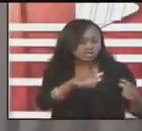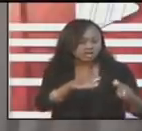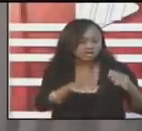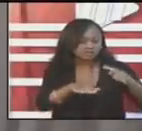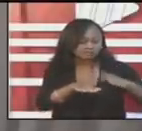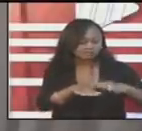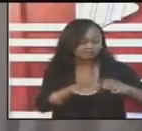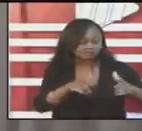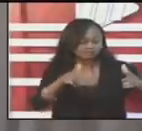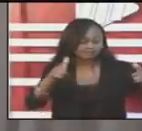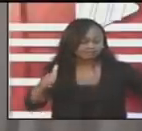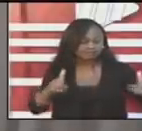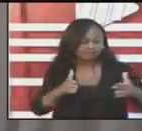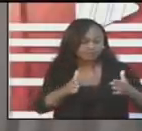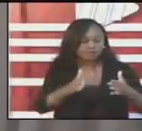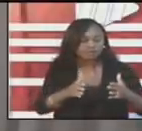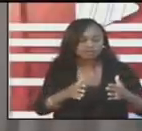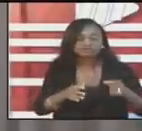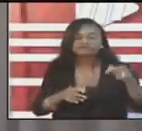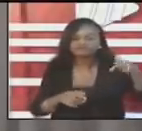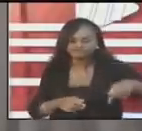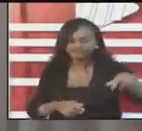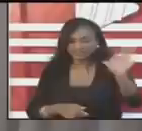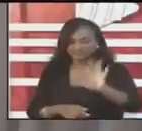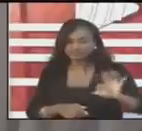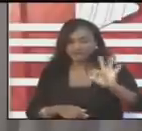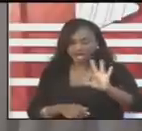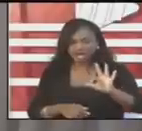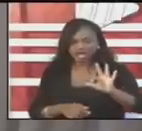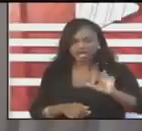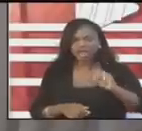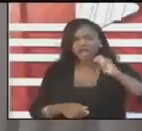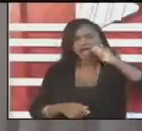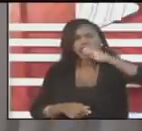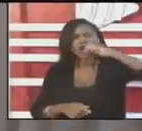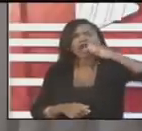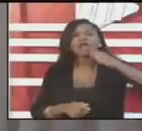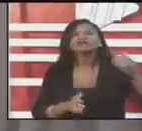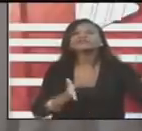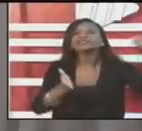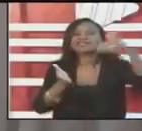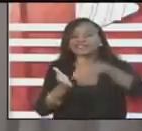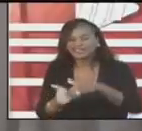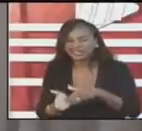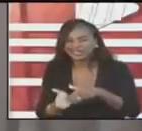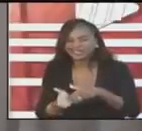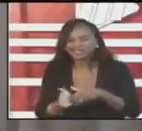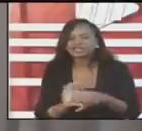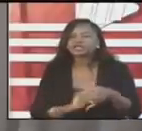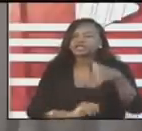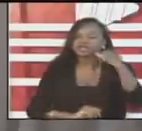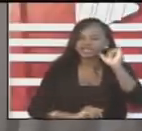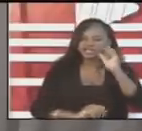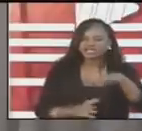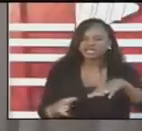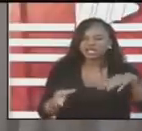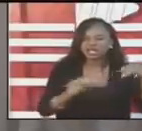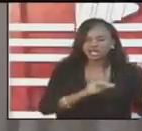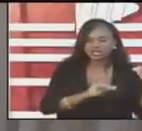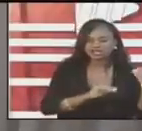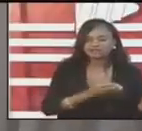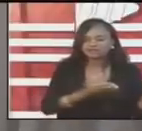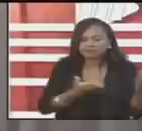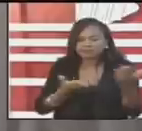we actually going to reswab on Friday morning. Logistically, it could not take place. They had to leave the waters yesterday, which they did, and we had to bring those